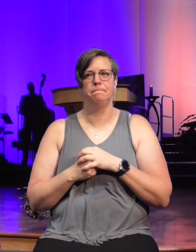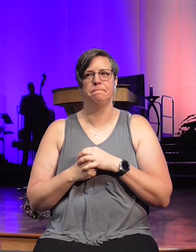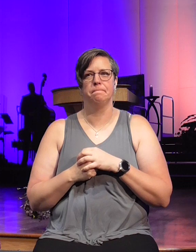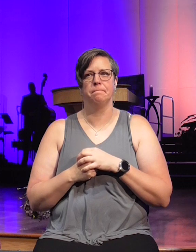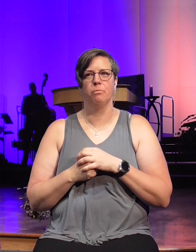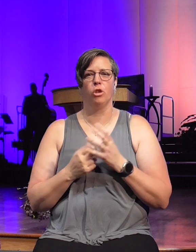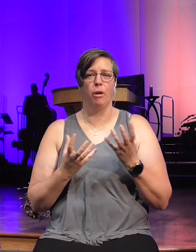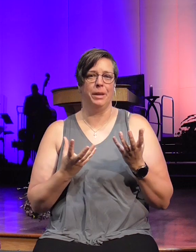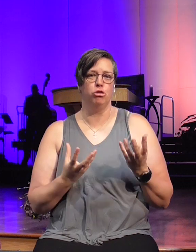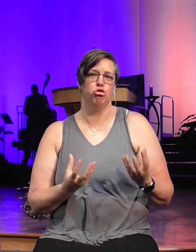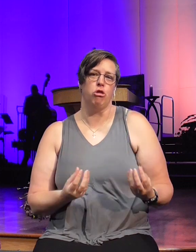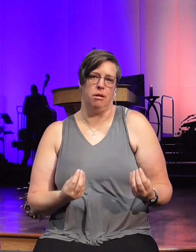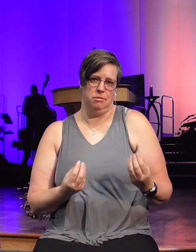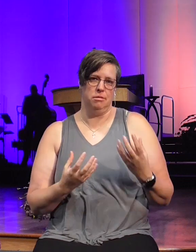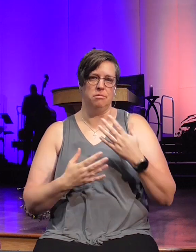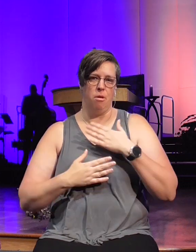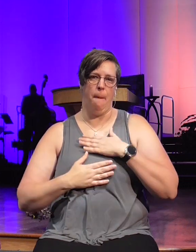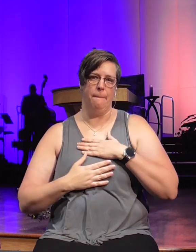gentle with our breath,